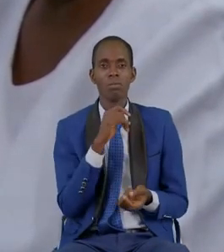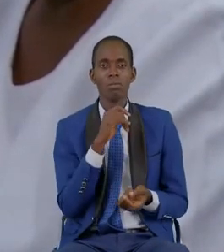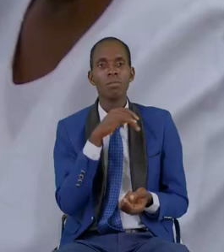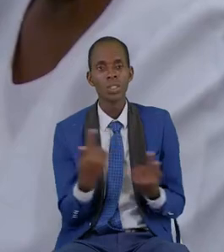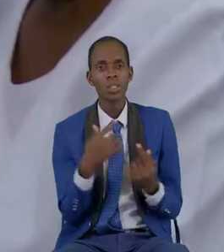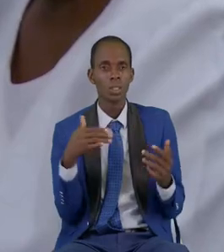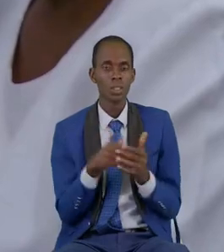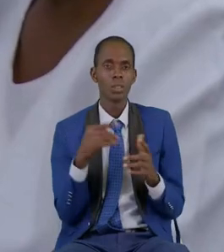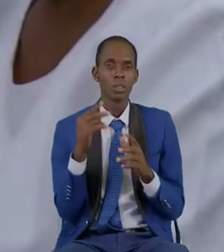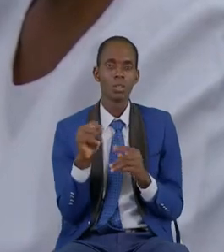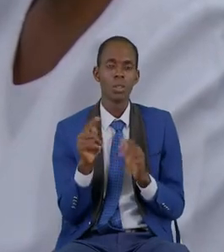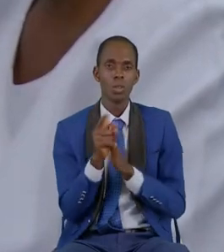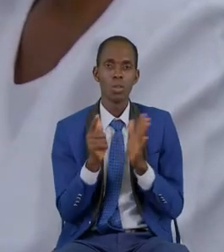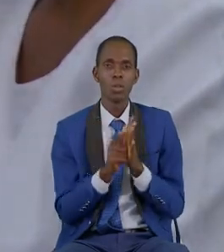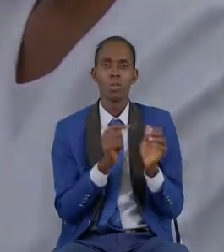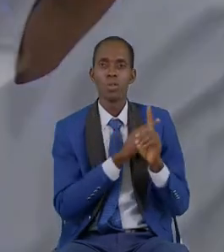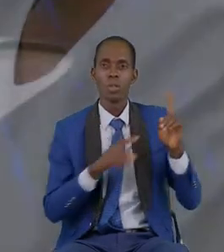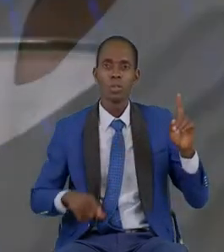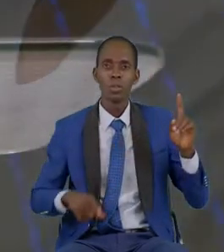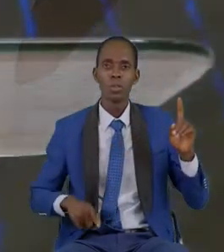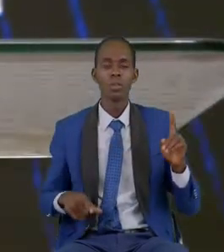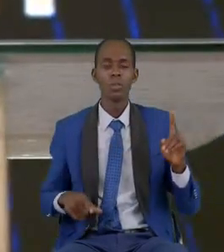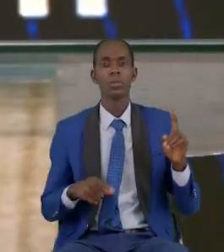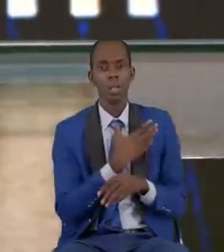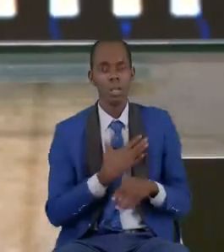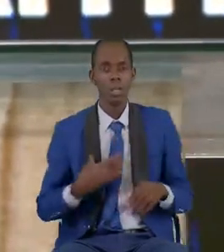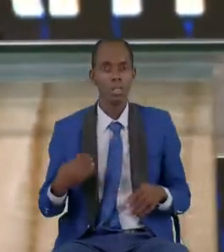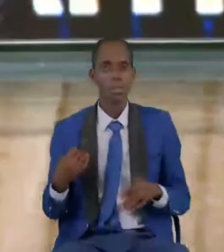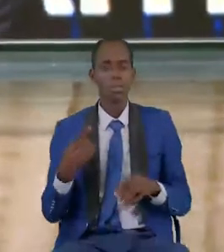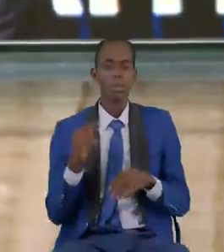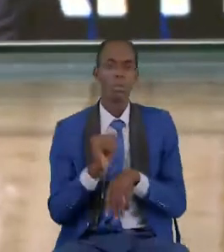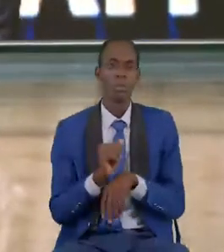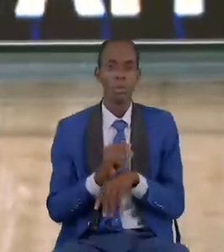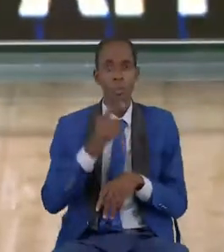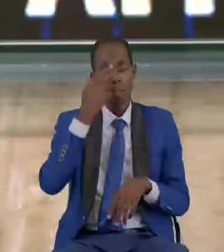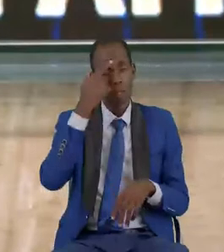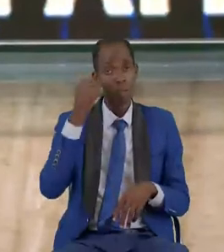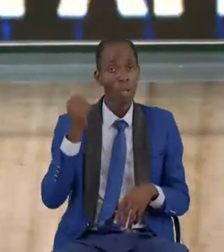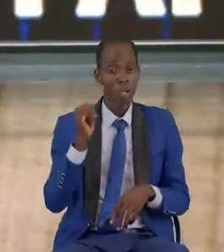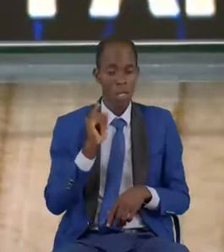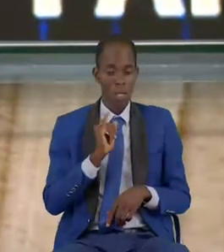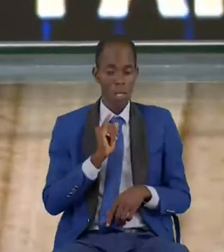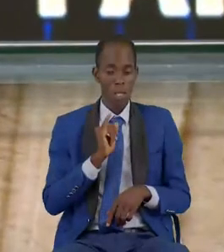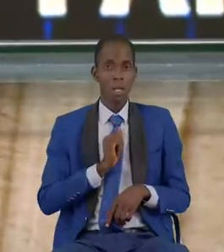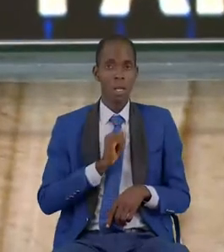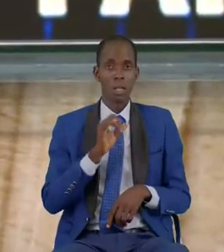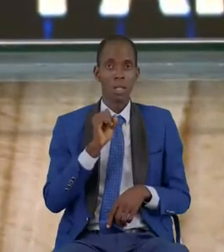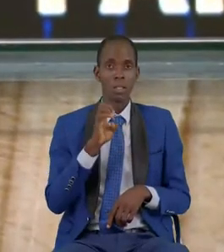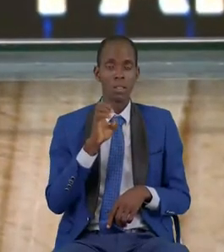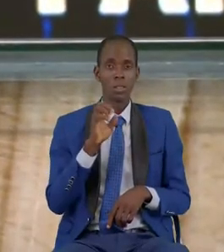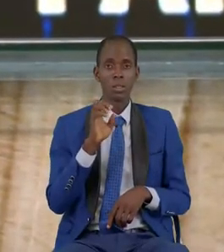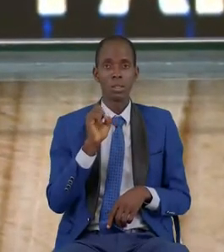Lord and thy words, because I feared the people."